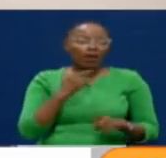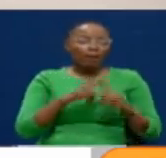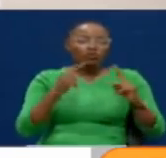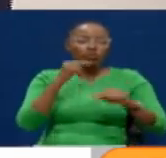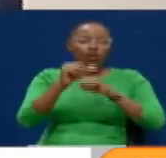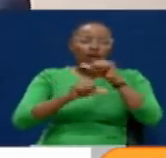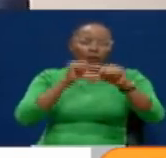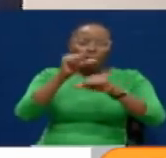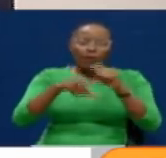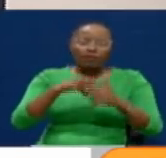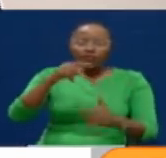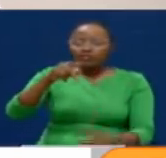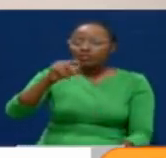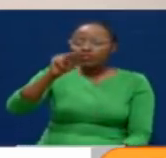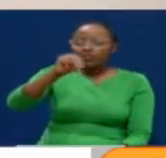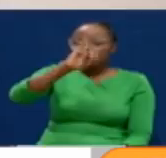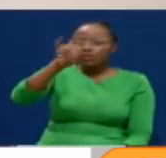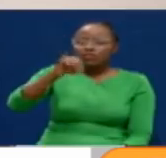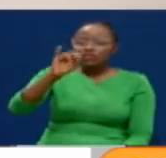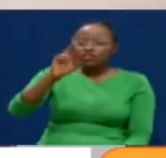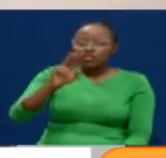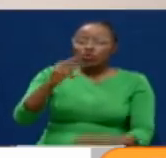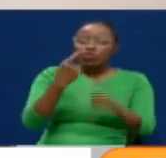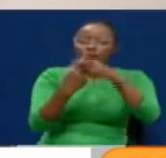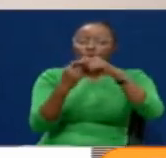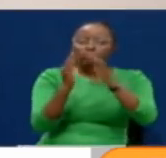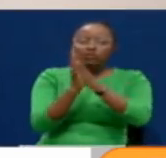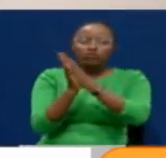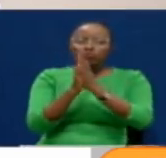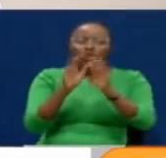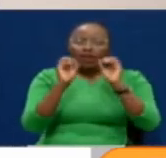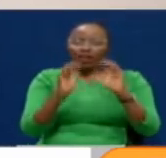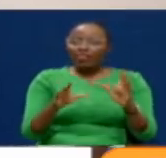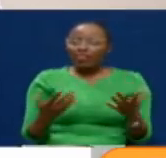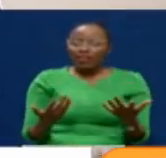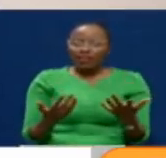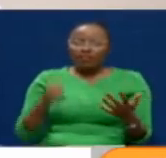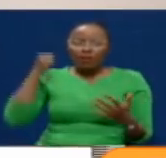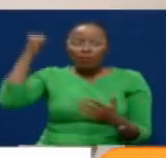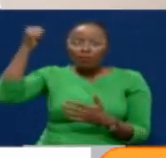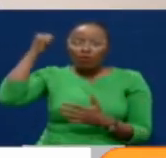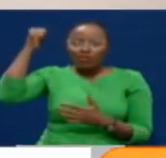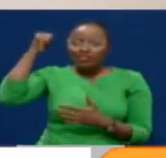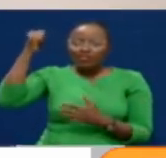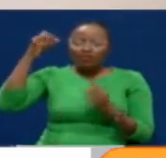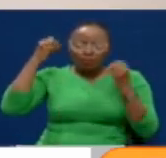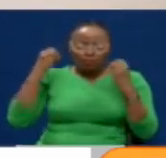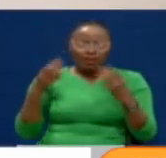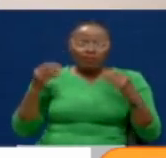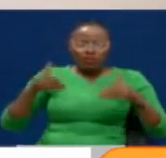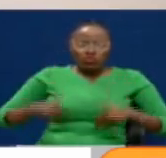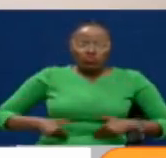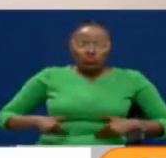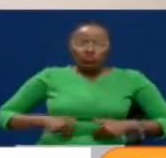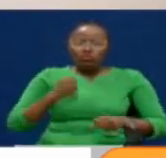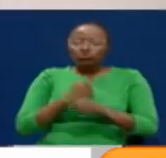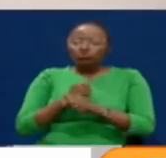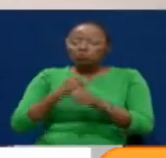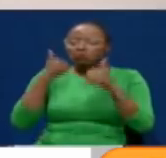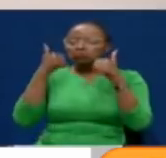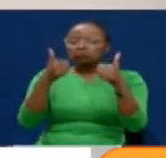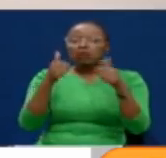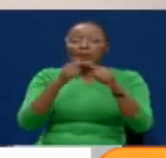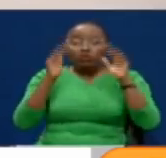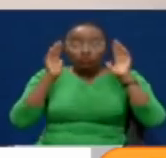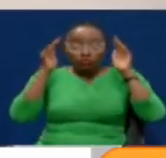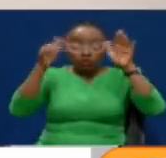about Patrick Njiru, you don't talk about the positive stories. Even within politics, there are many young guys doing a good job, but we focus